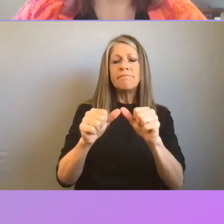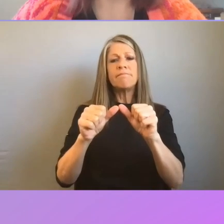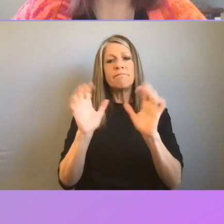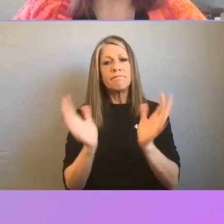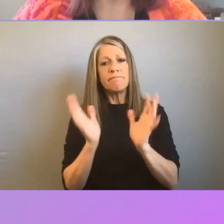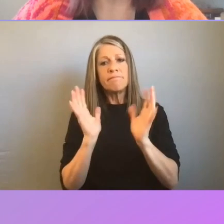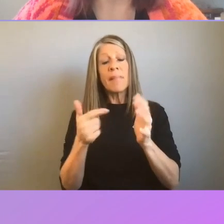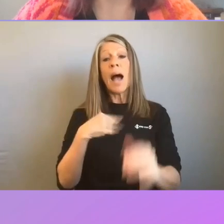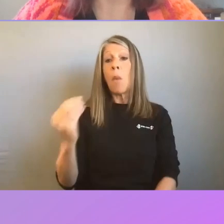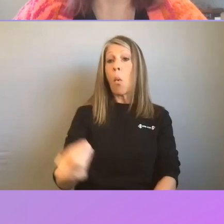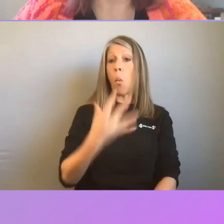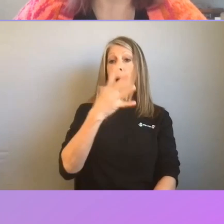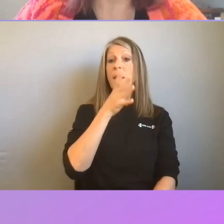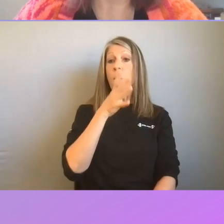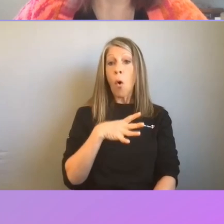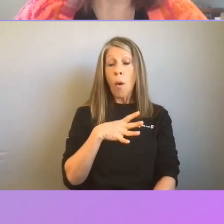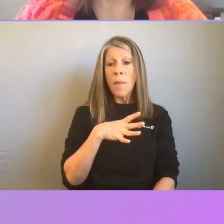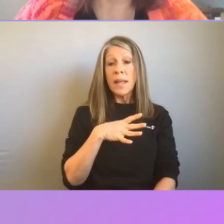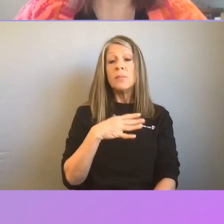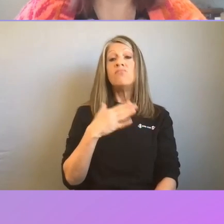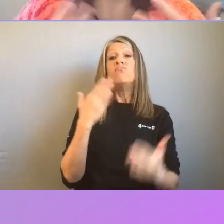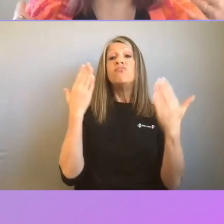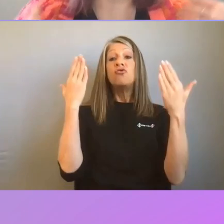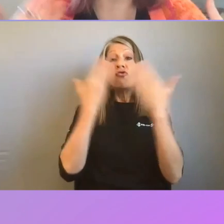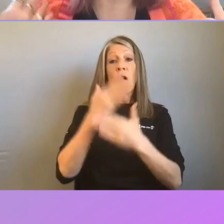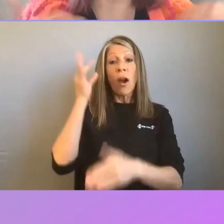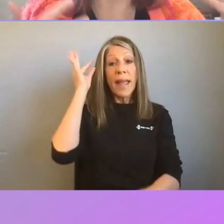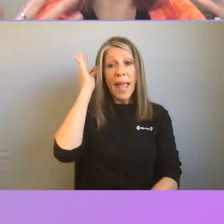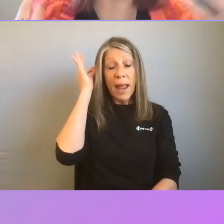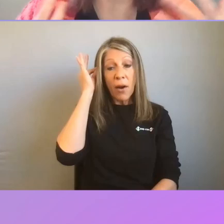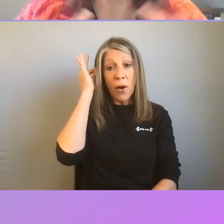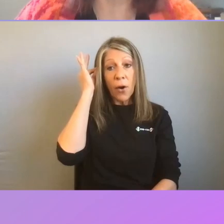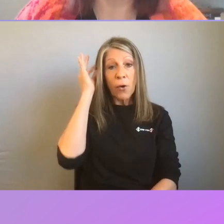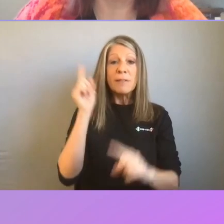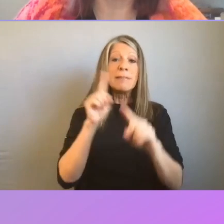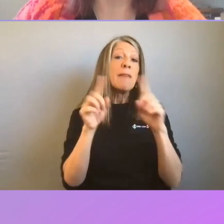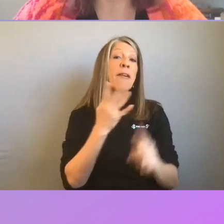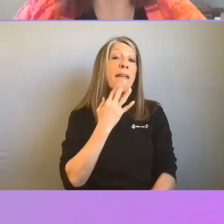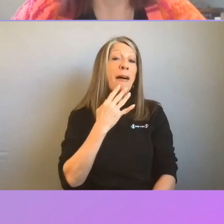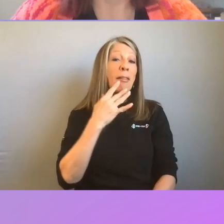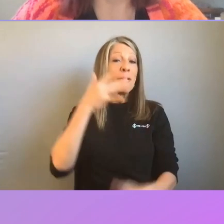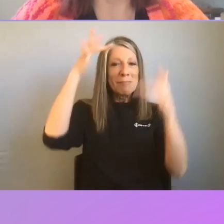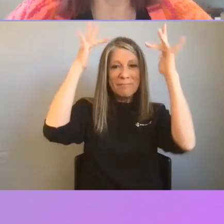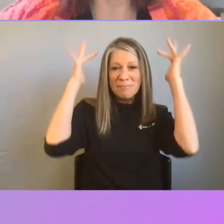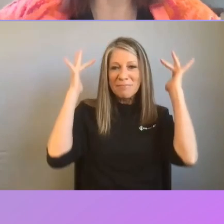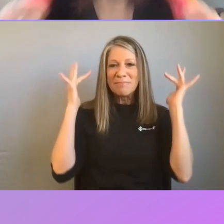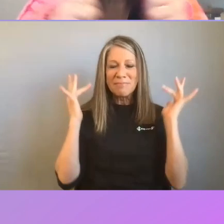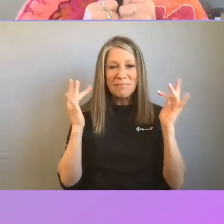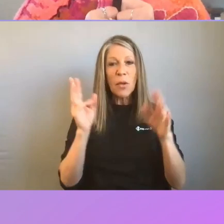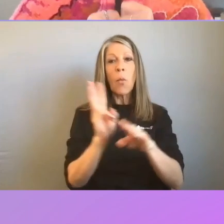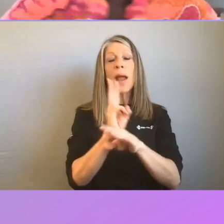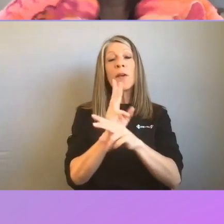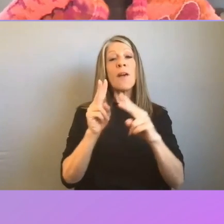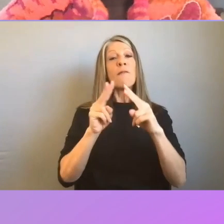a white woman with dark hair with different colors of highlights, wearing a